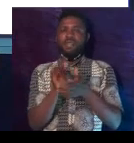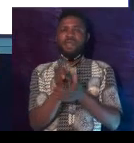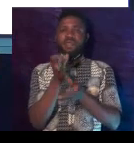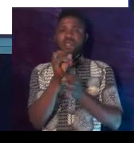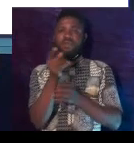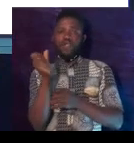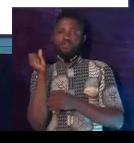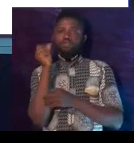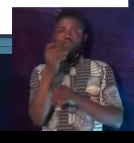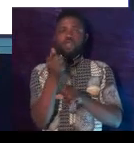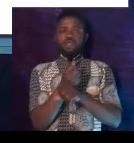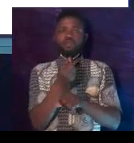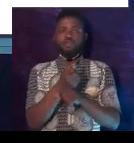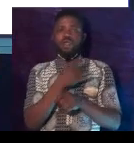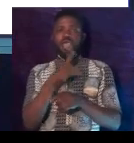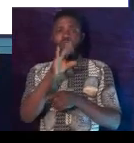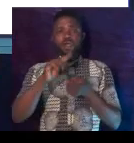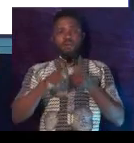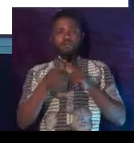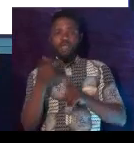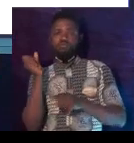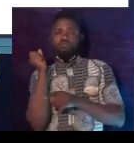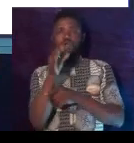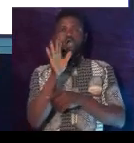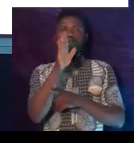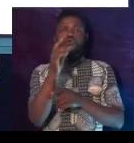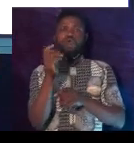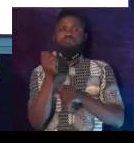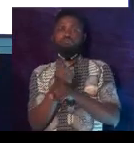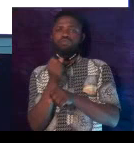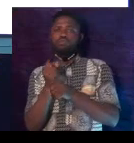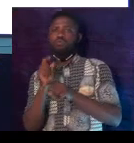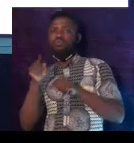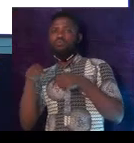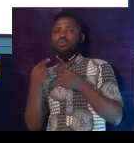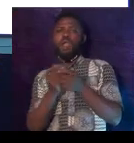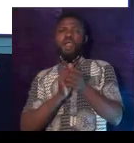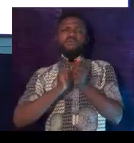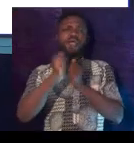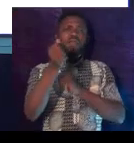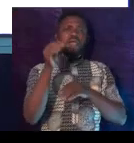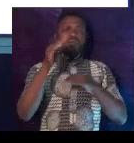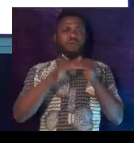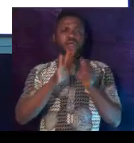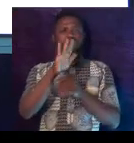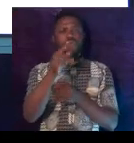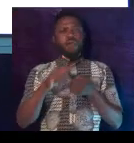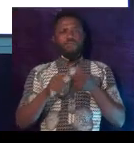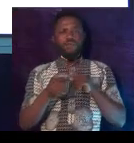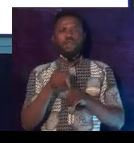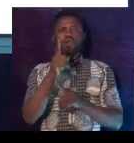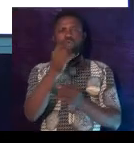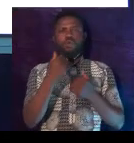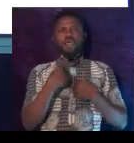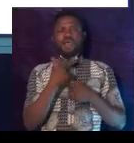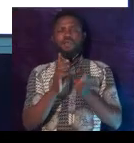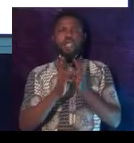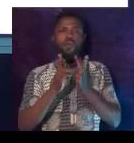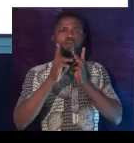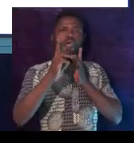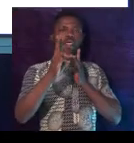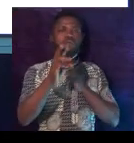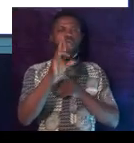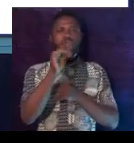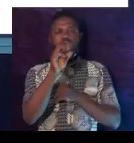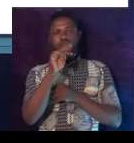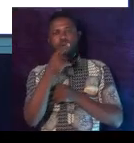that. If you throw a stone and your friend throws a stone and your stone goes further than your friend's stone, then you have a